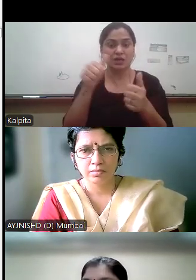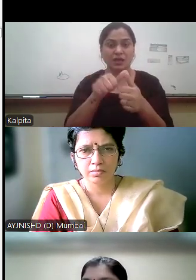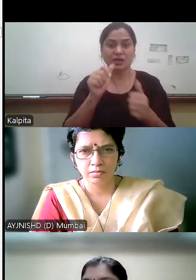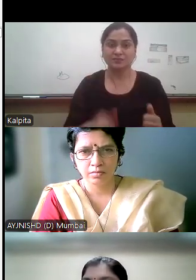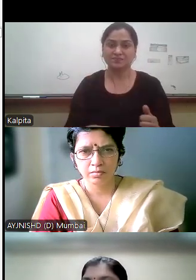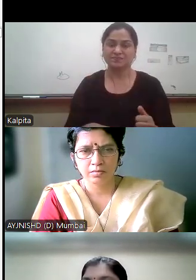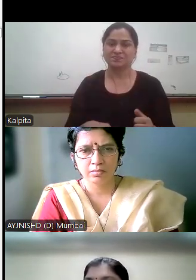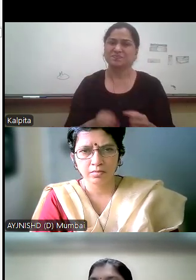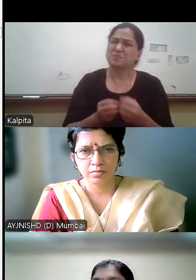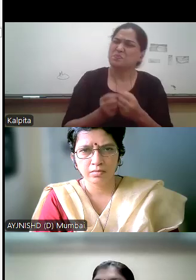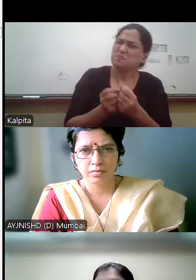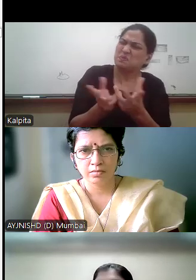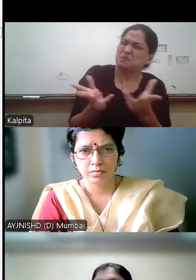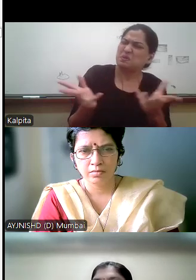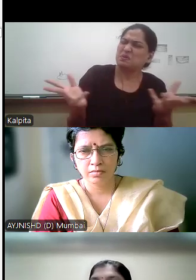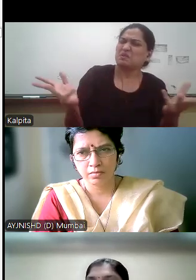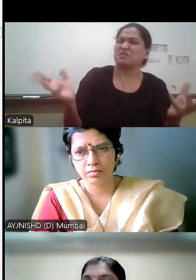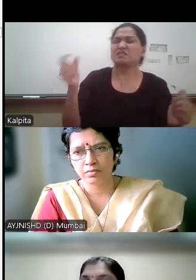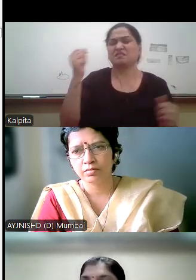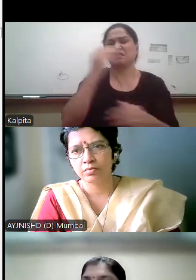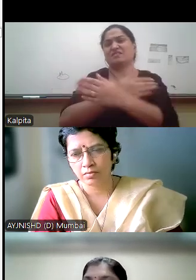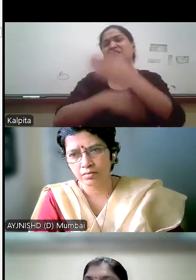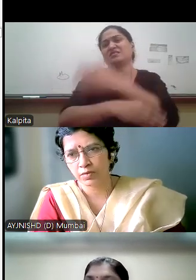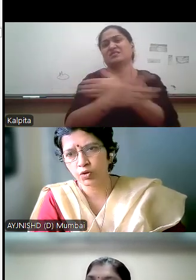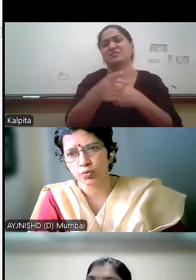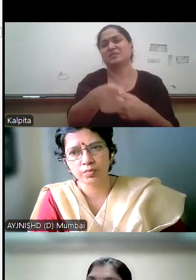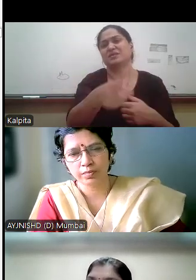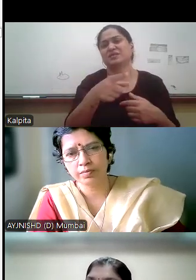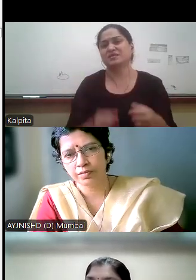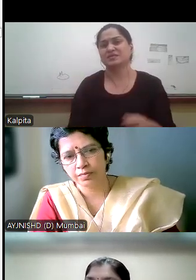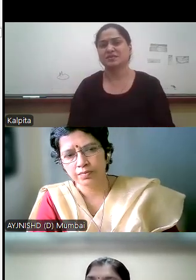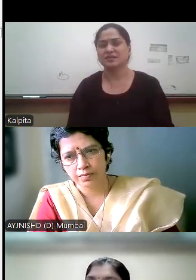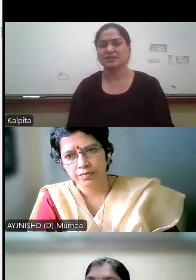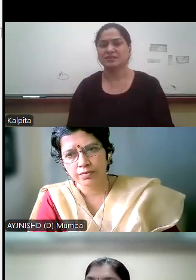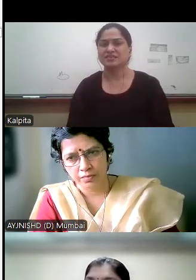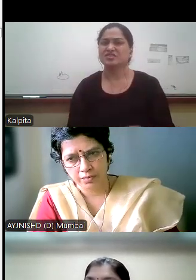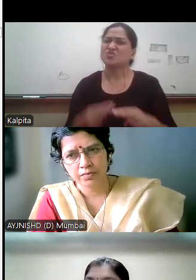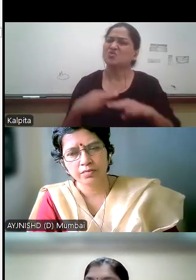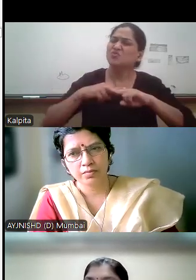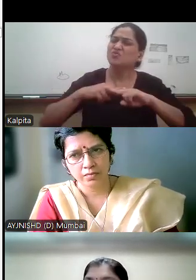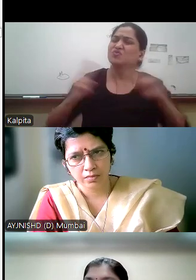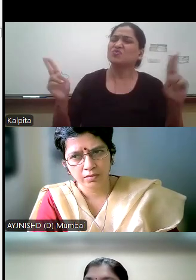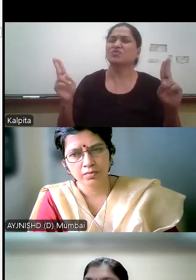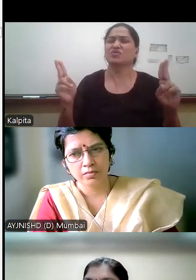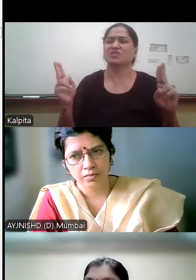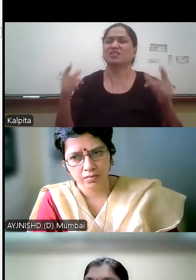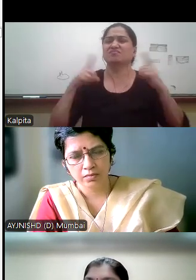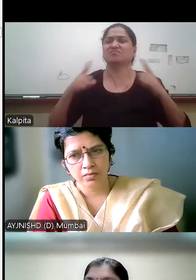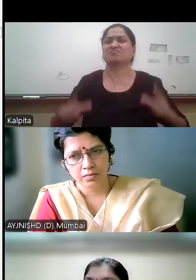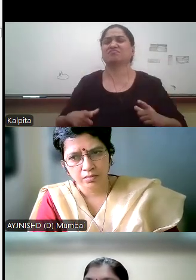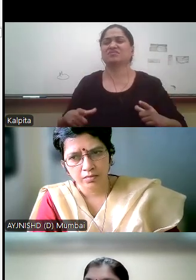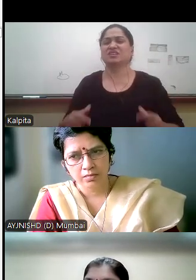multiple disabilities, because CP may have multiple disabilities, and they provide full living standards, medical care,